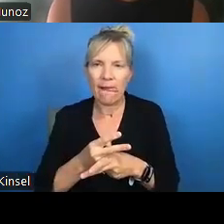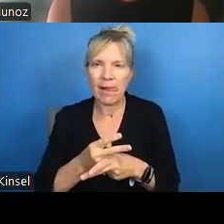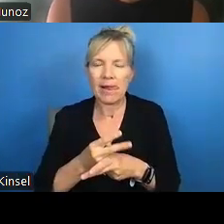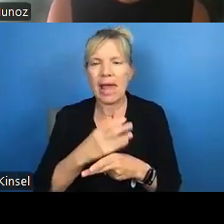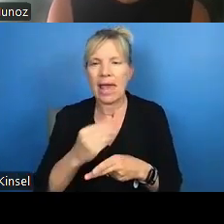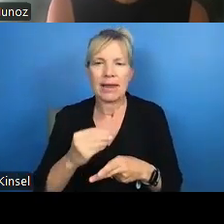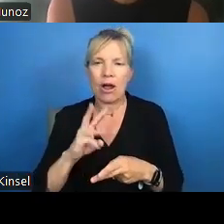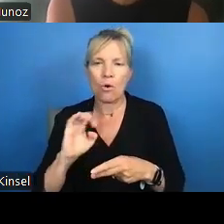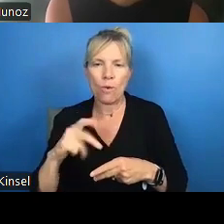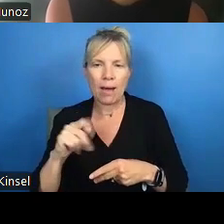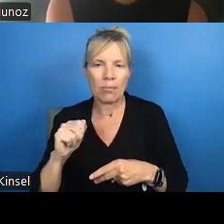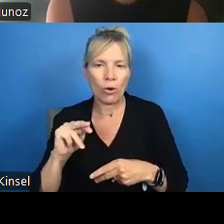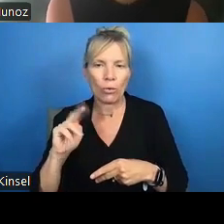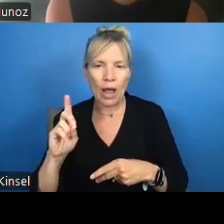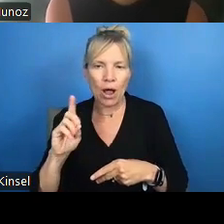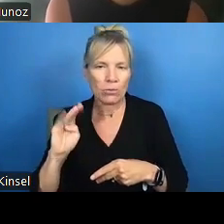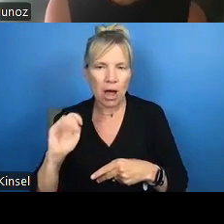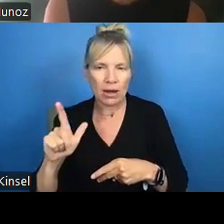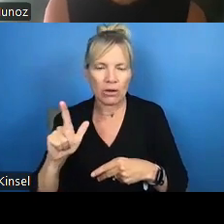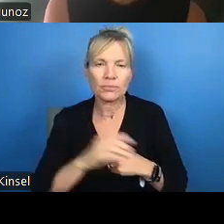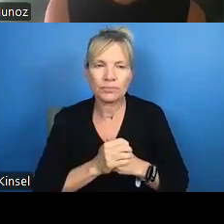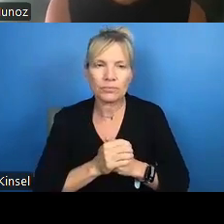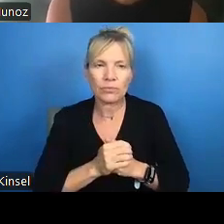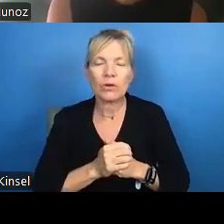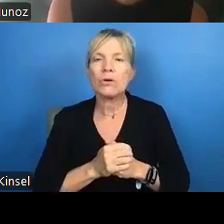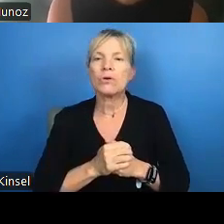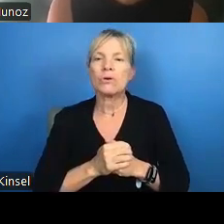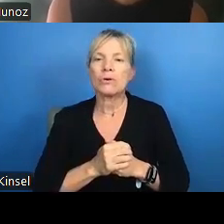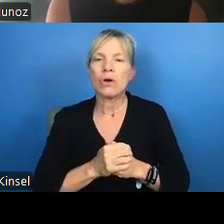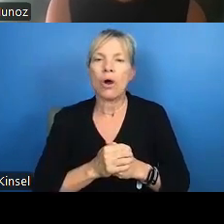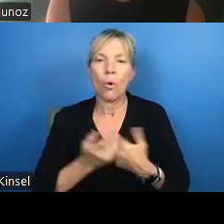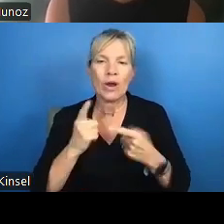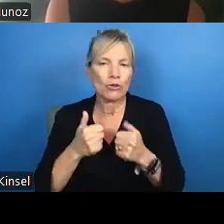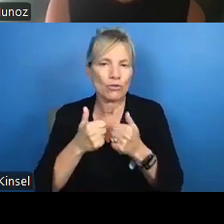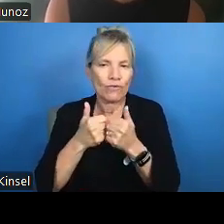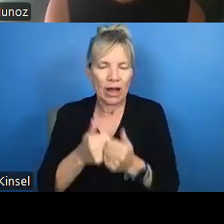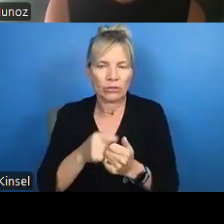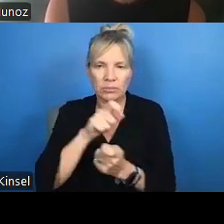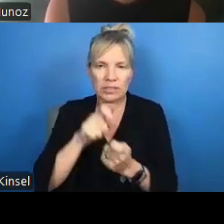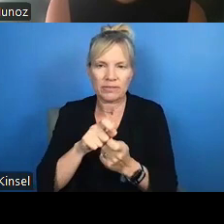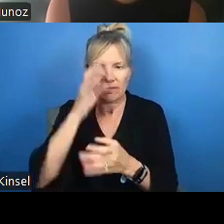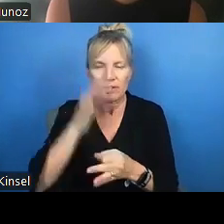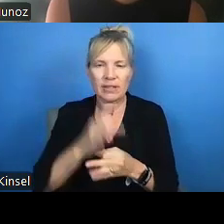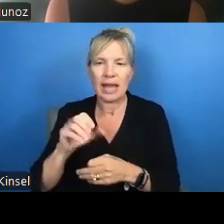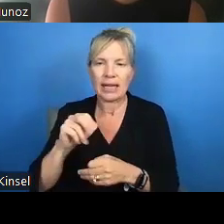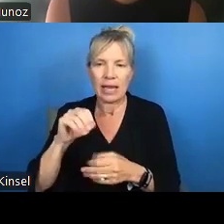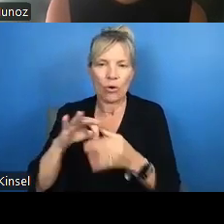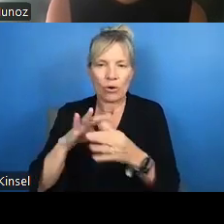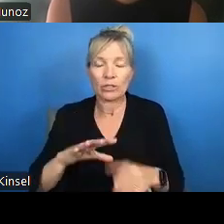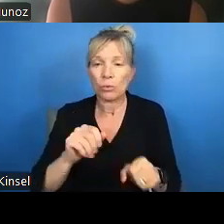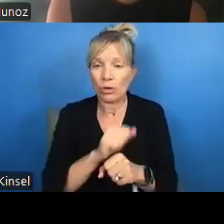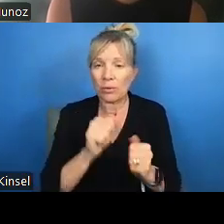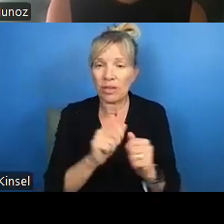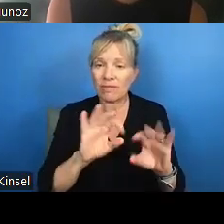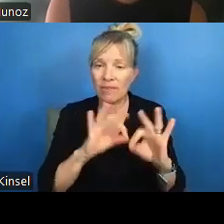model is when that is done to fidelity, the care coordinators are working with the family to identify